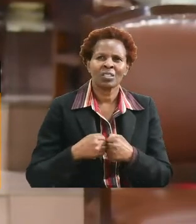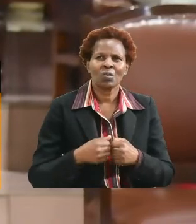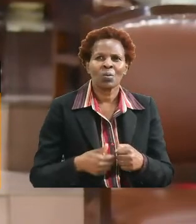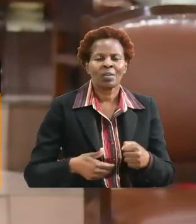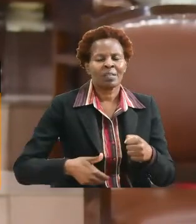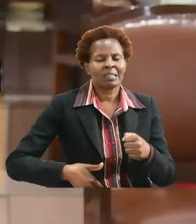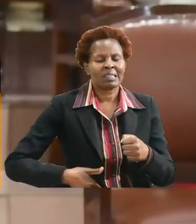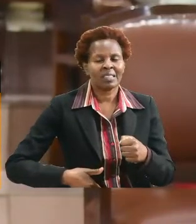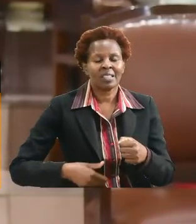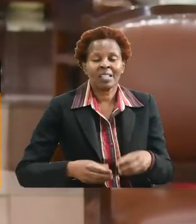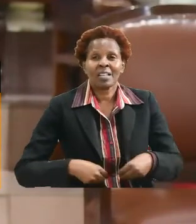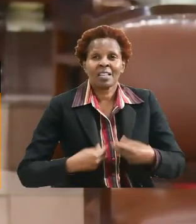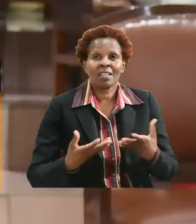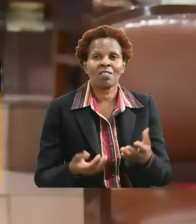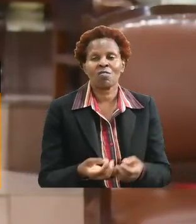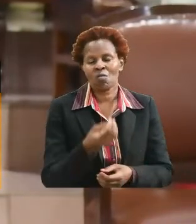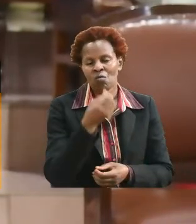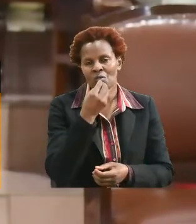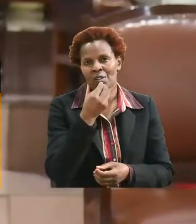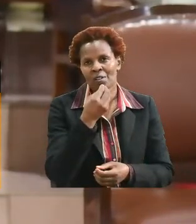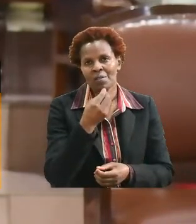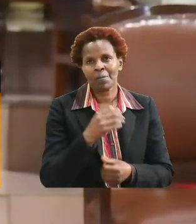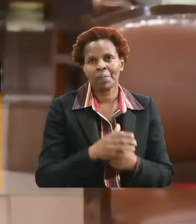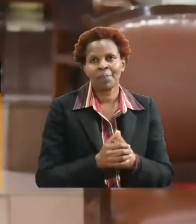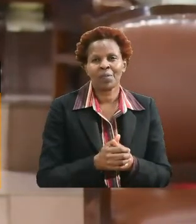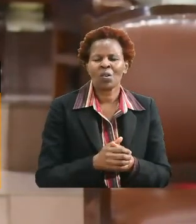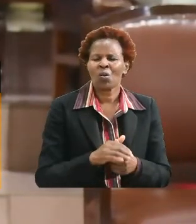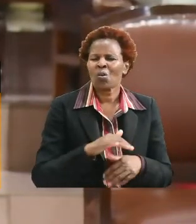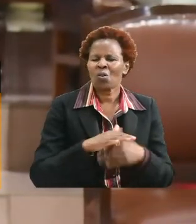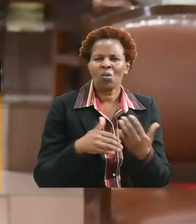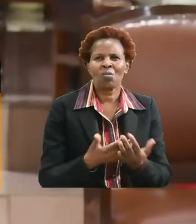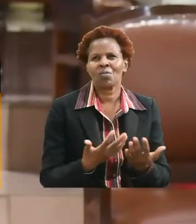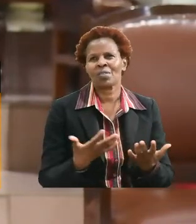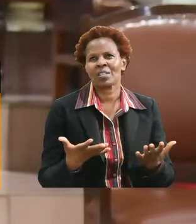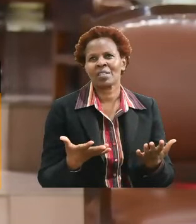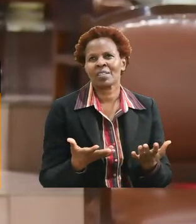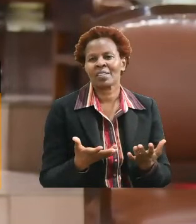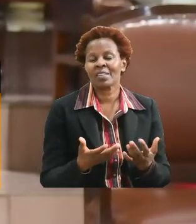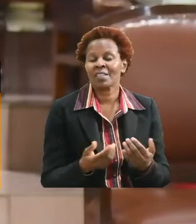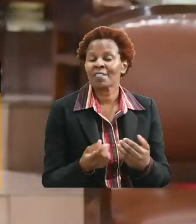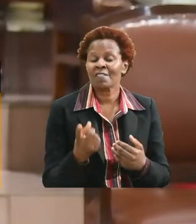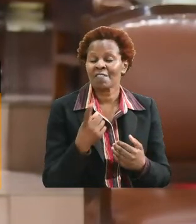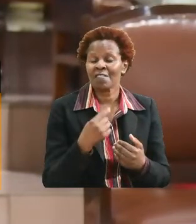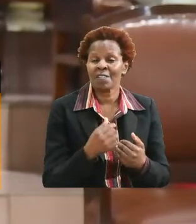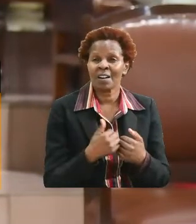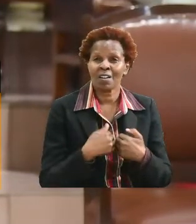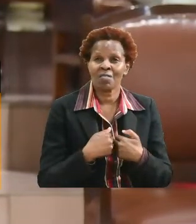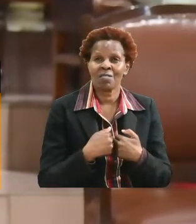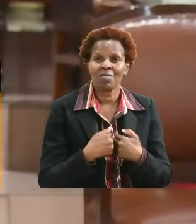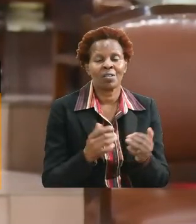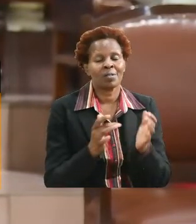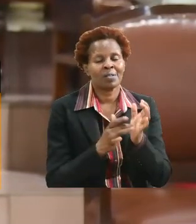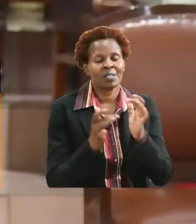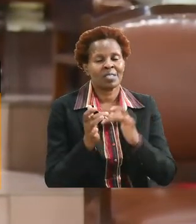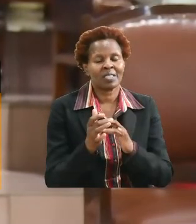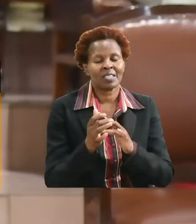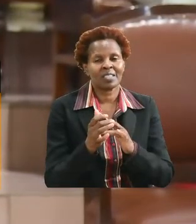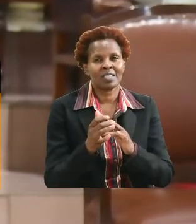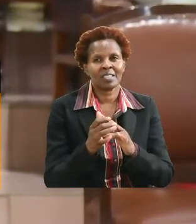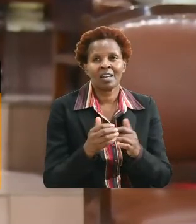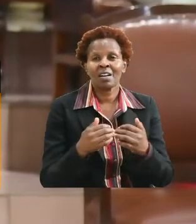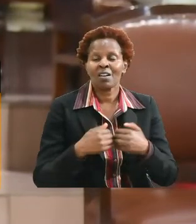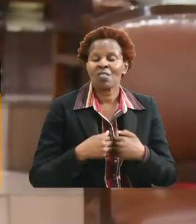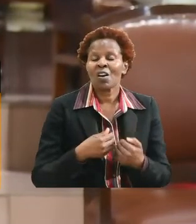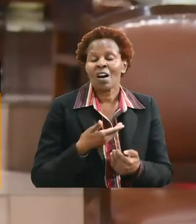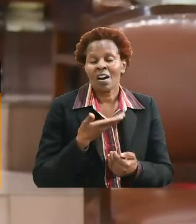he provided food for them. Whatever the situation they encountered, Jesus had a solution